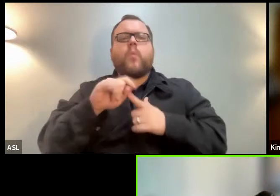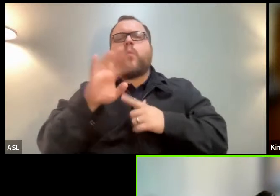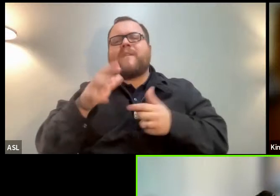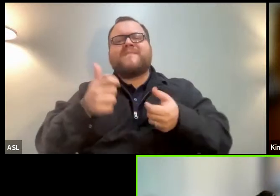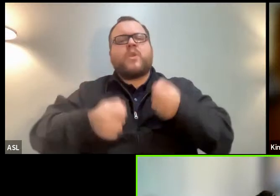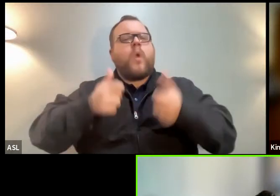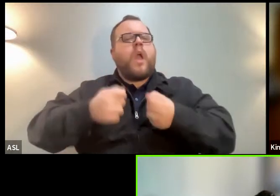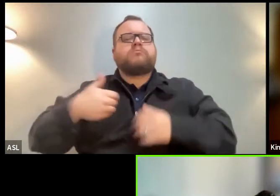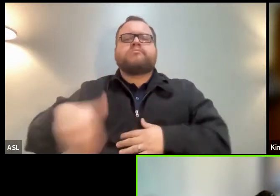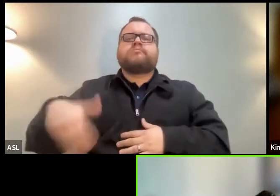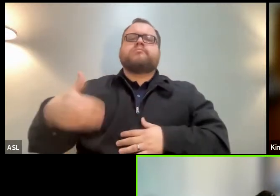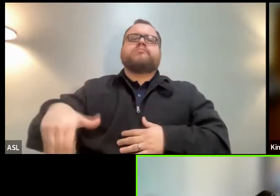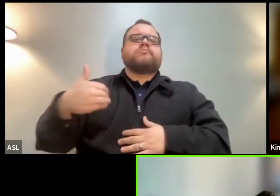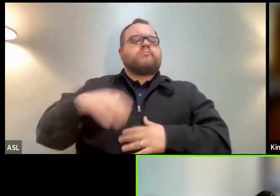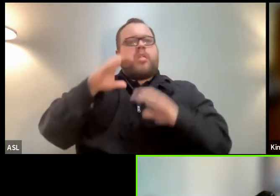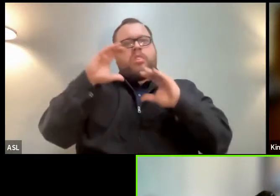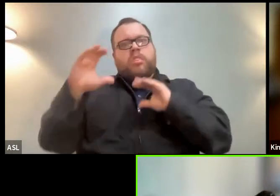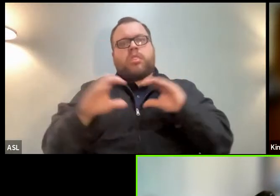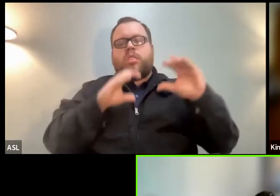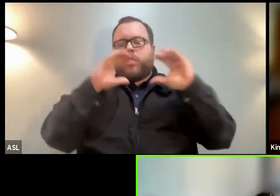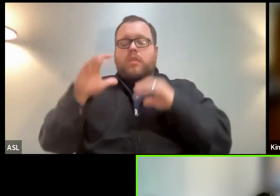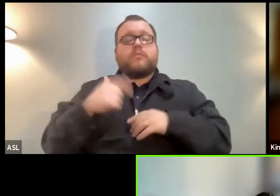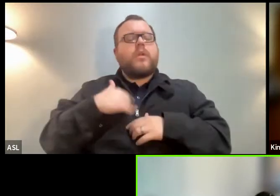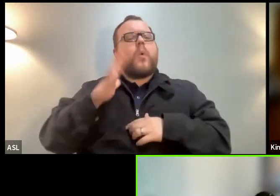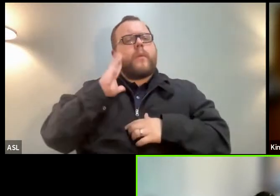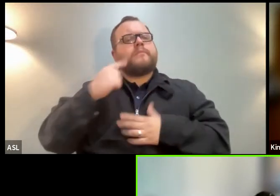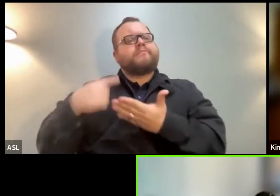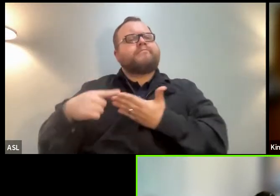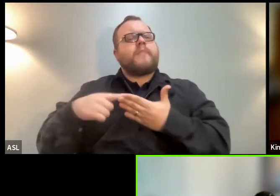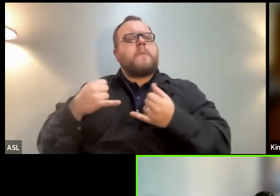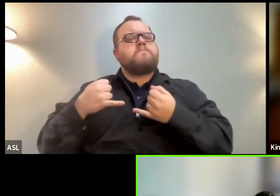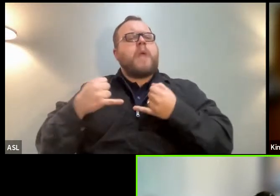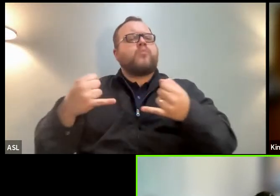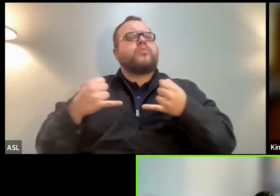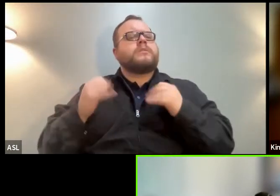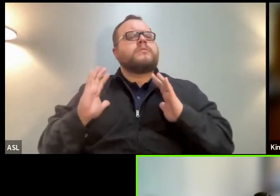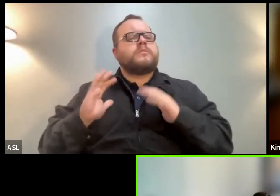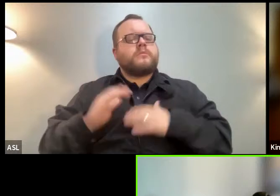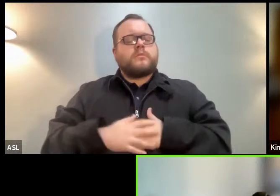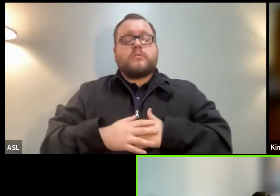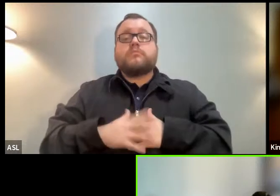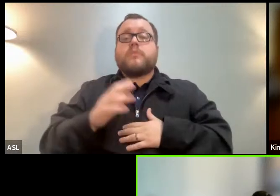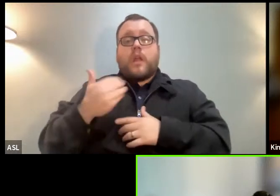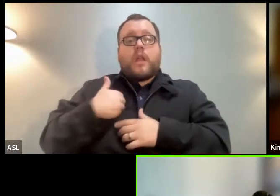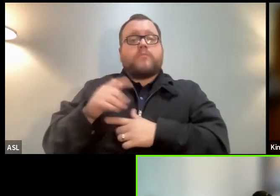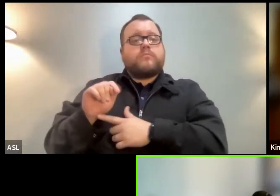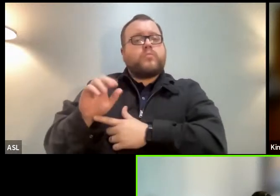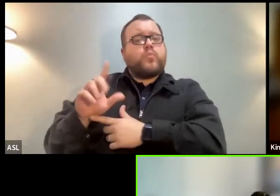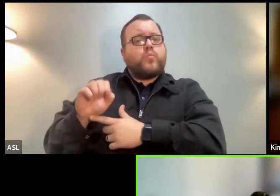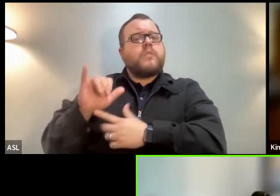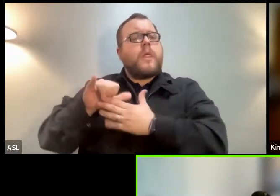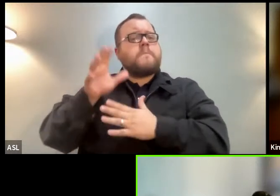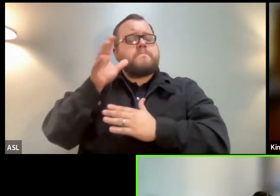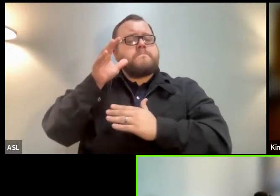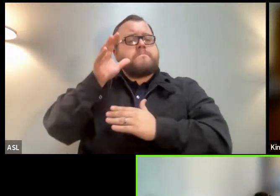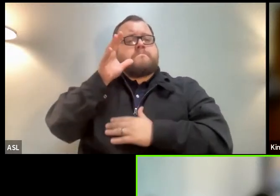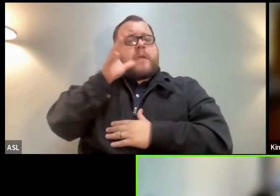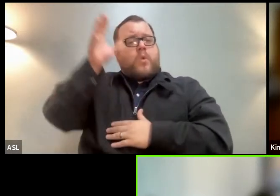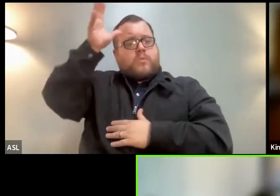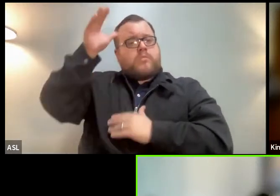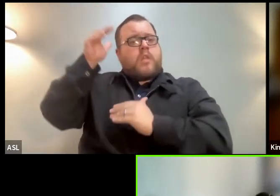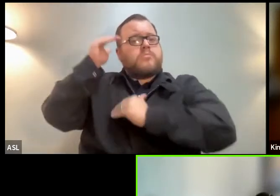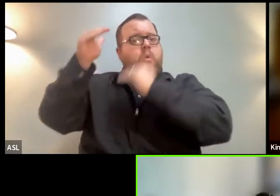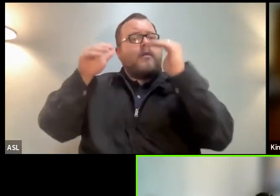We talk about boundaries. We talk about, you know, there are tools that parents, adults can